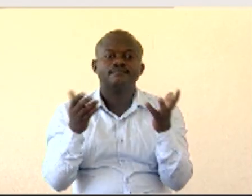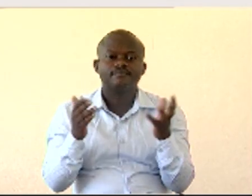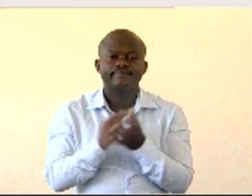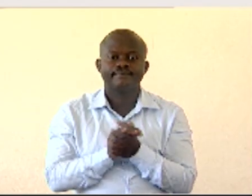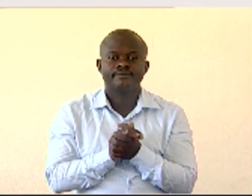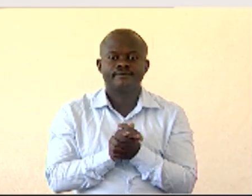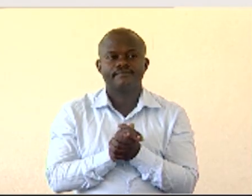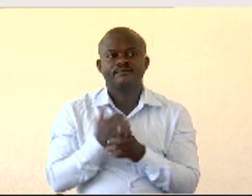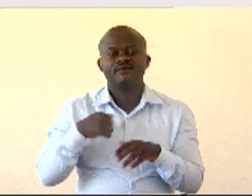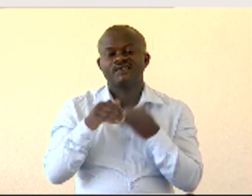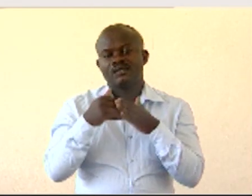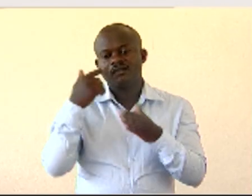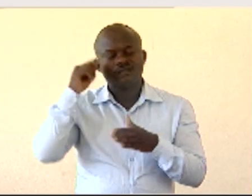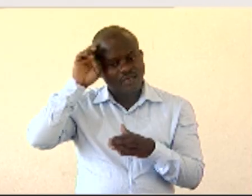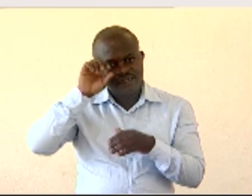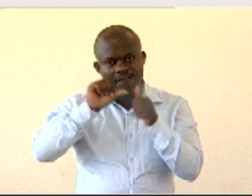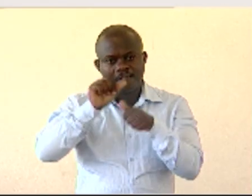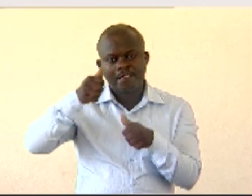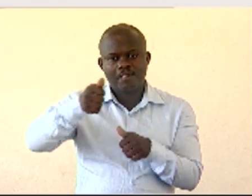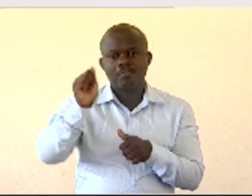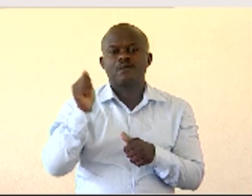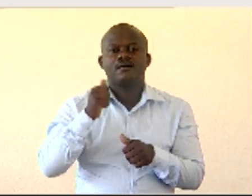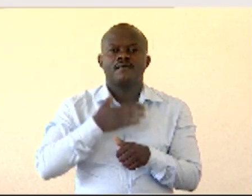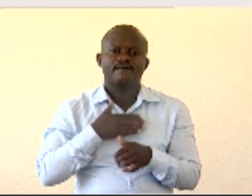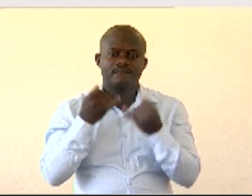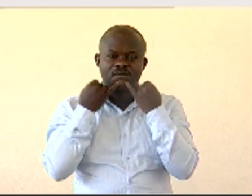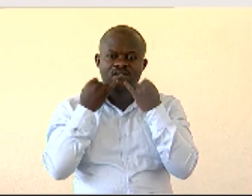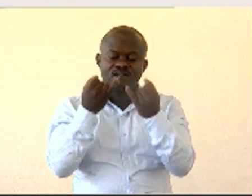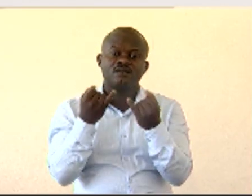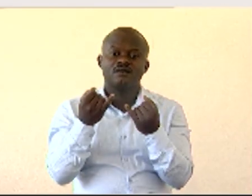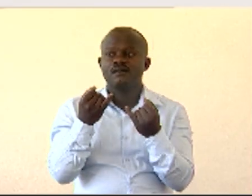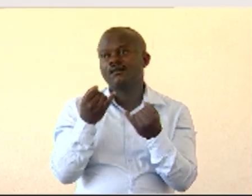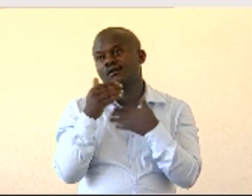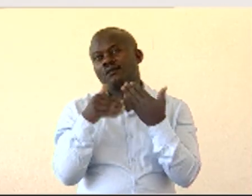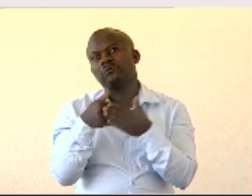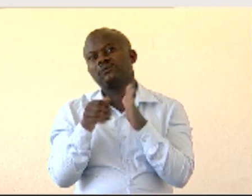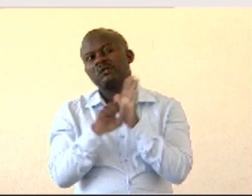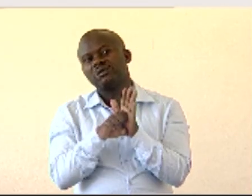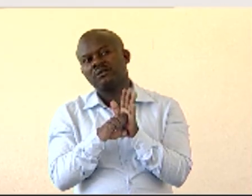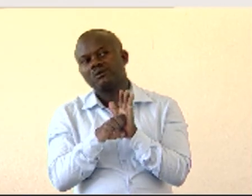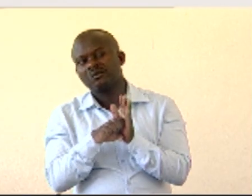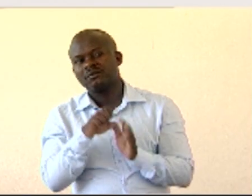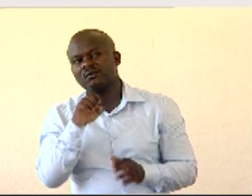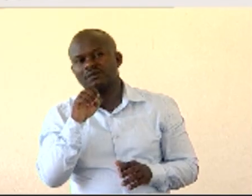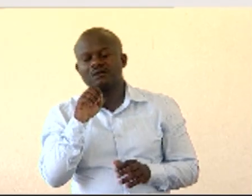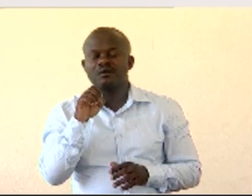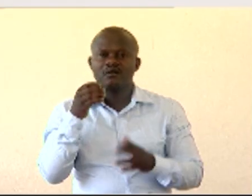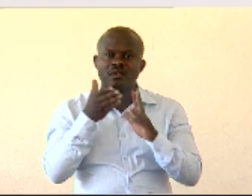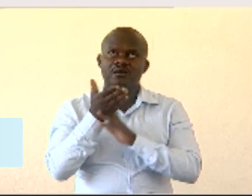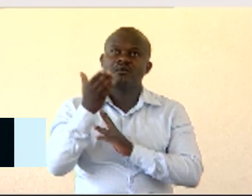I will give you some time to think about it, and you tell me the disease that is caused by, that is transmitted through air.